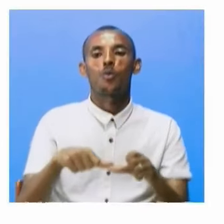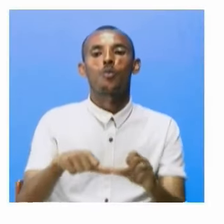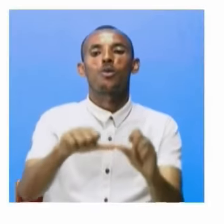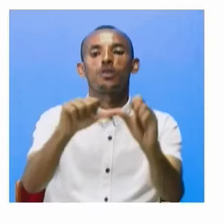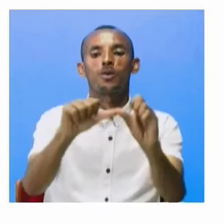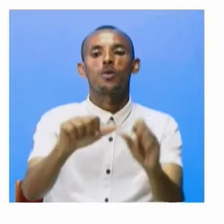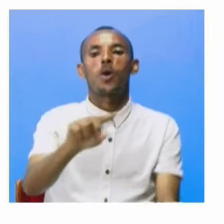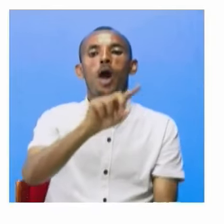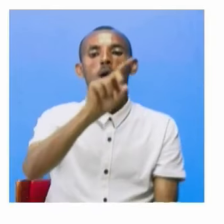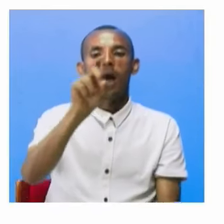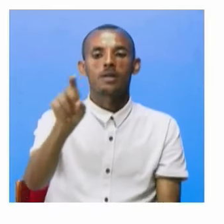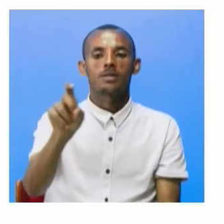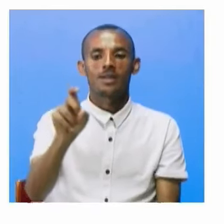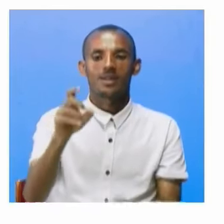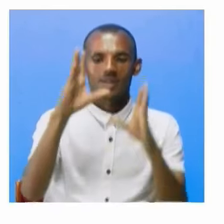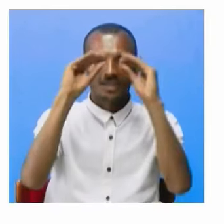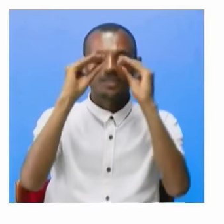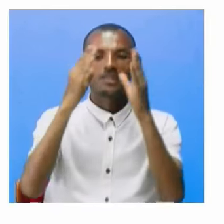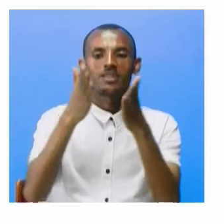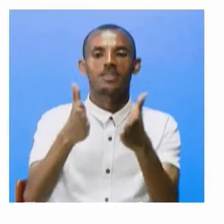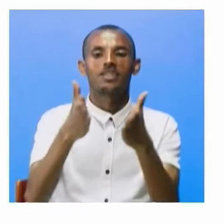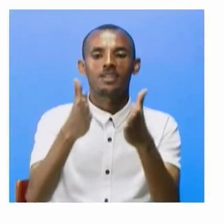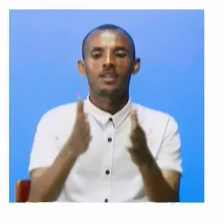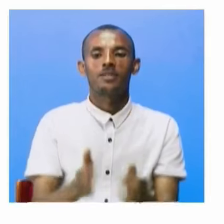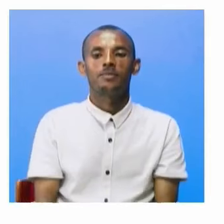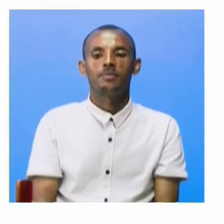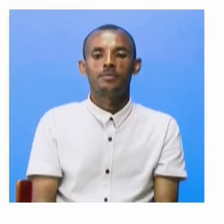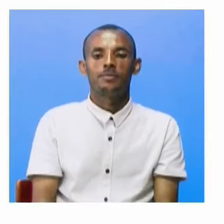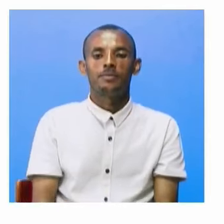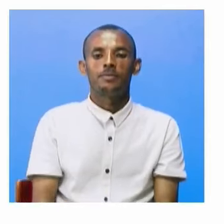asking, teacher,